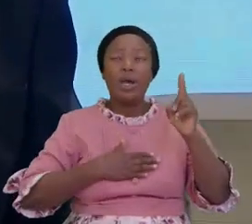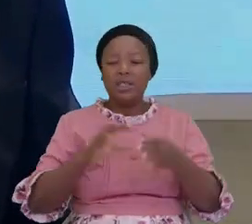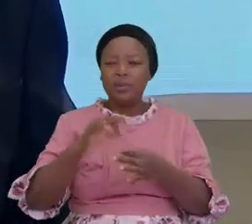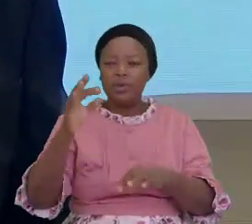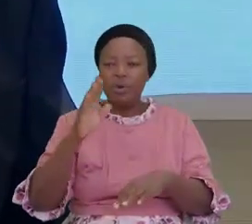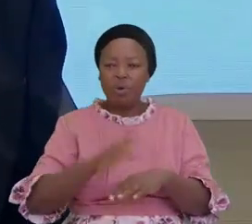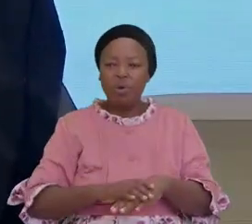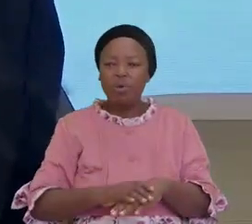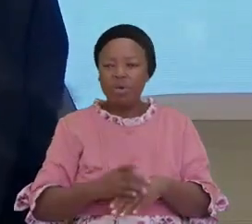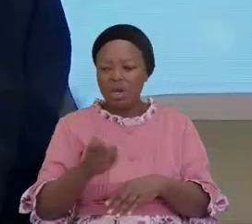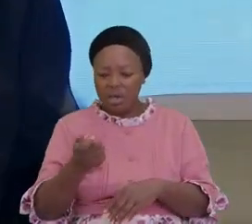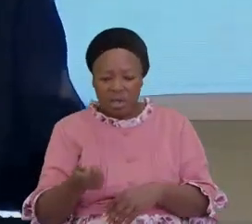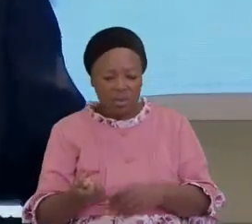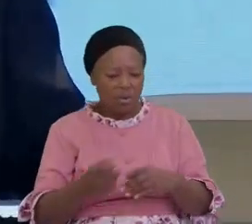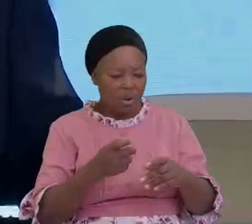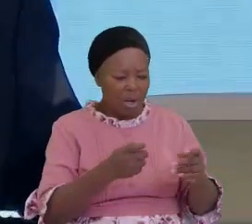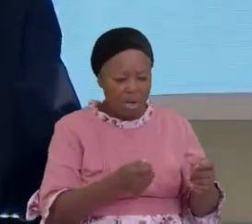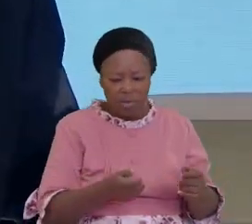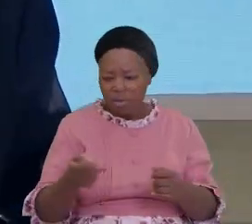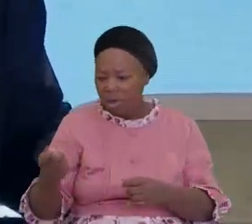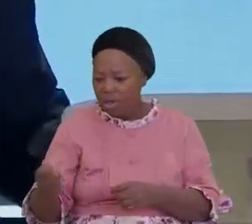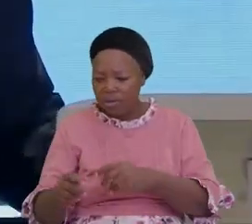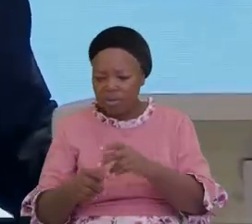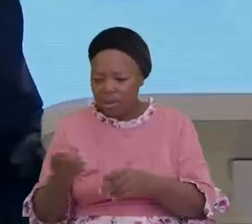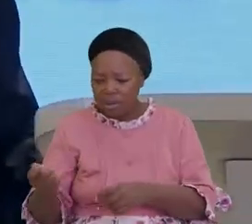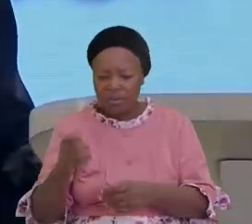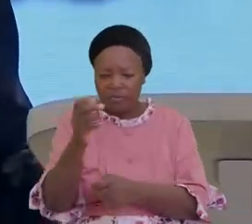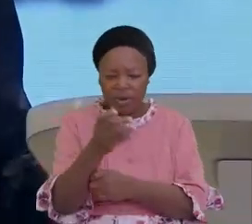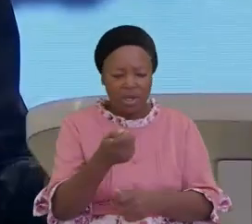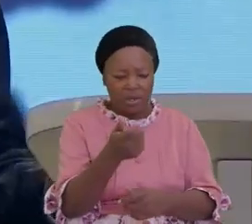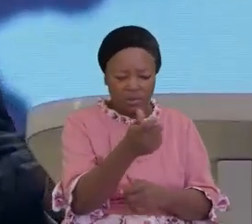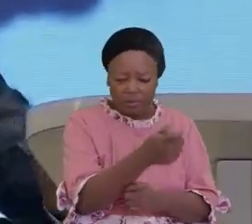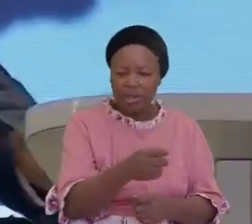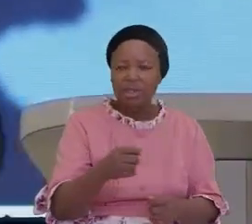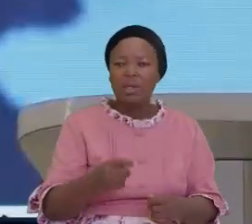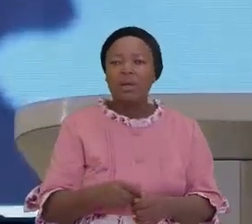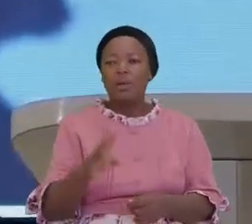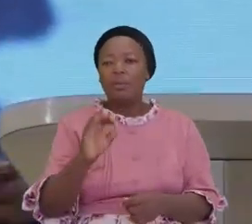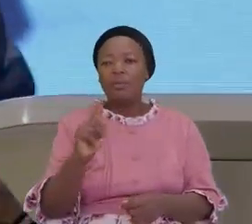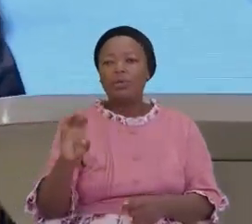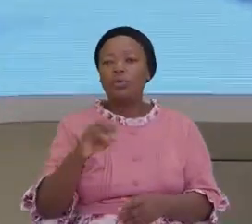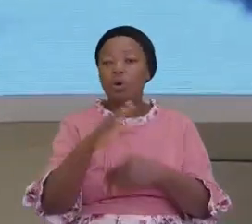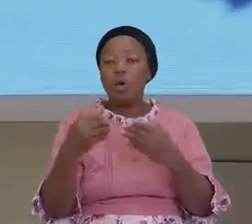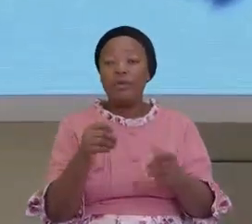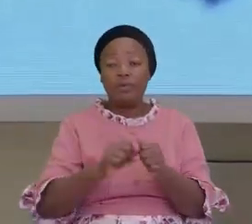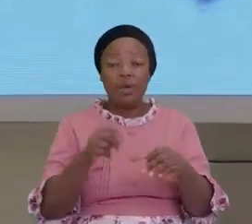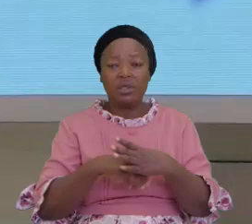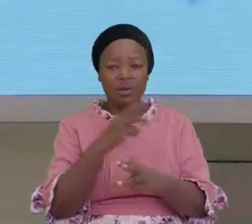little flesh, all flesh, little bottles all over the earth.